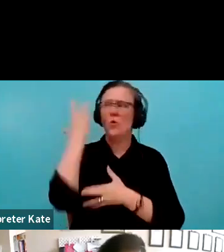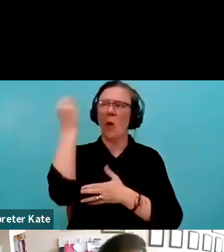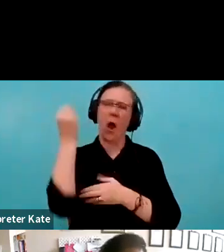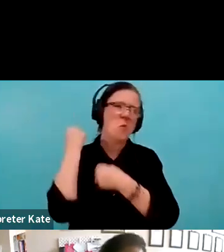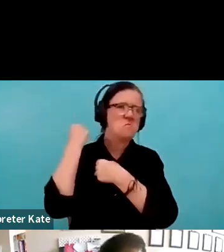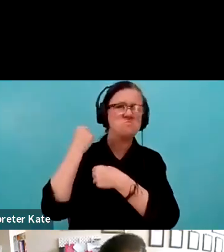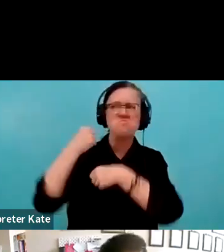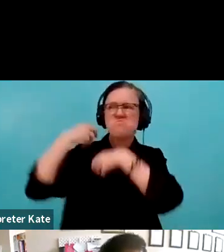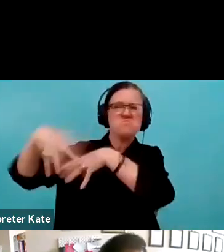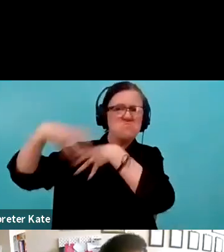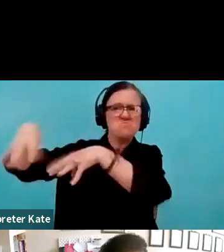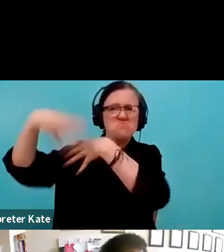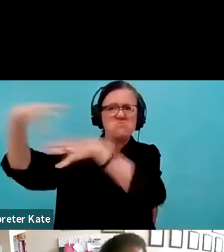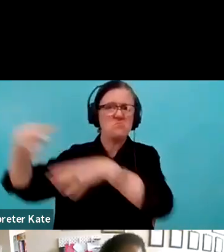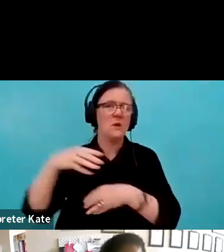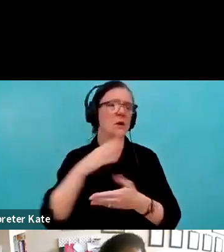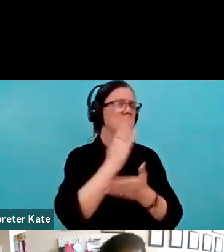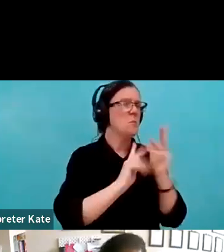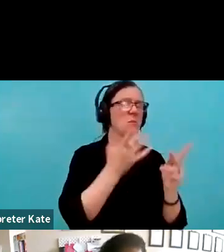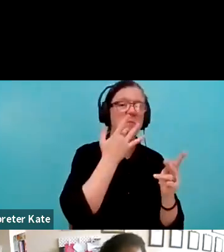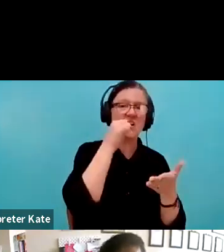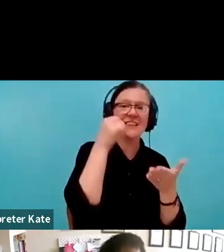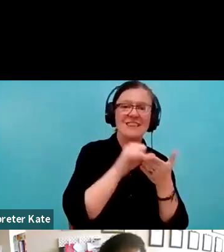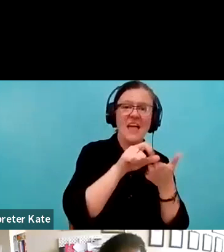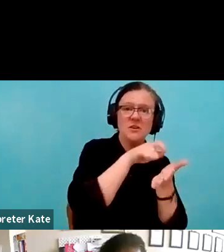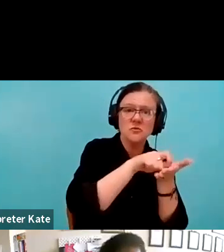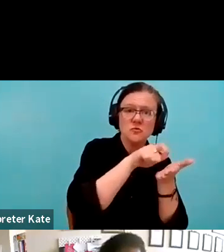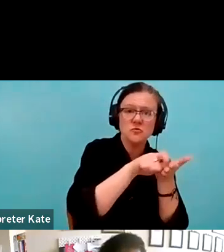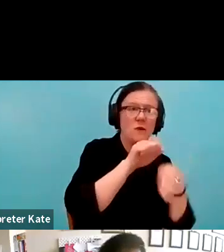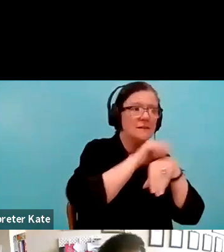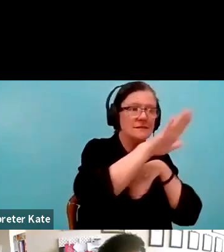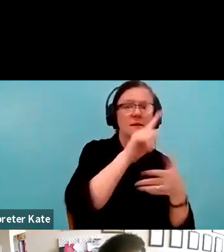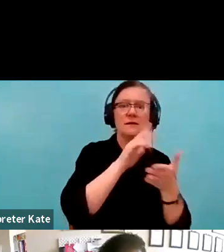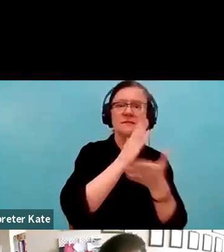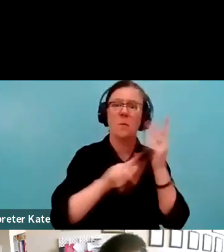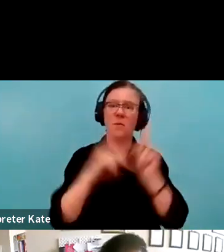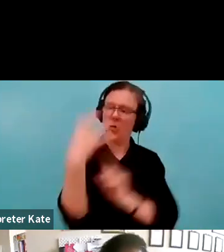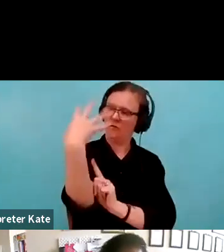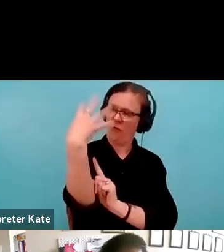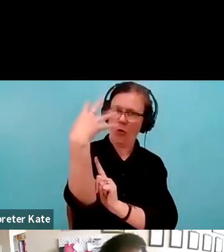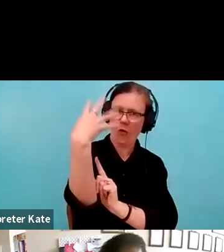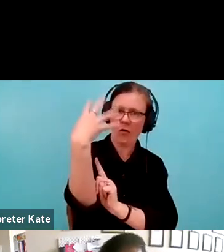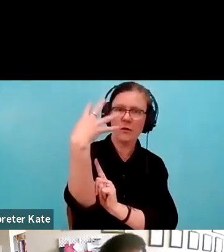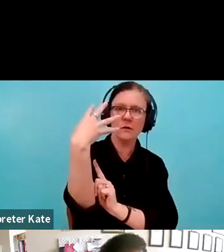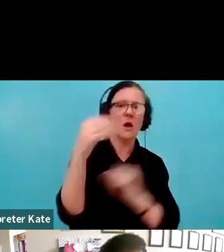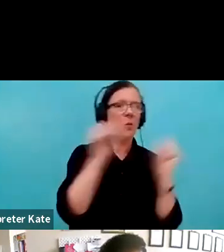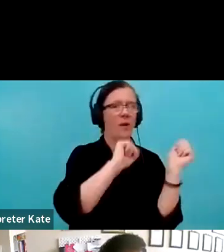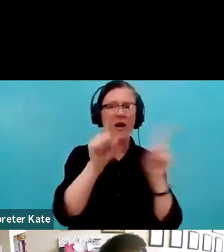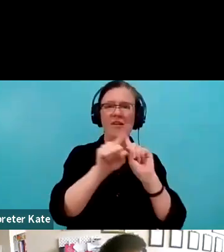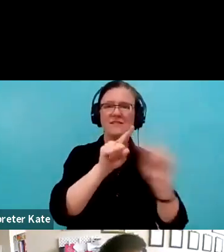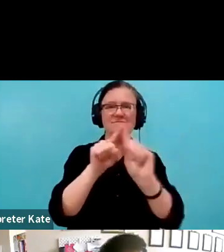Some people like to write letters. Some people, you know, make a video. We all have different ways that we